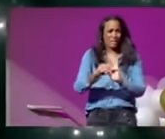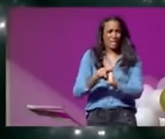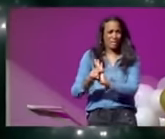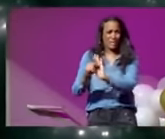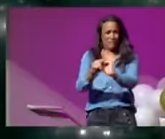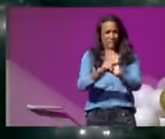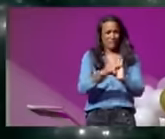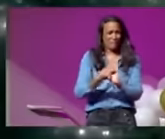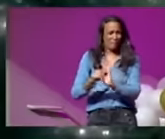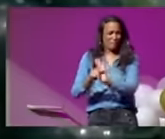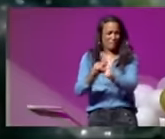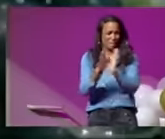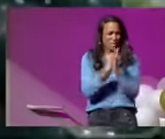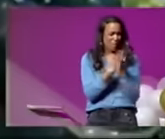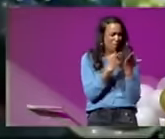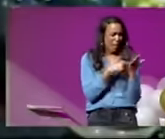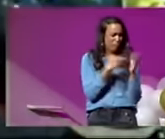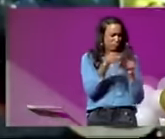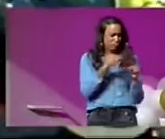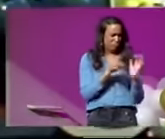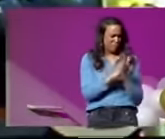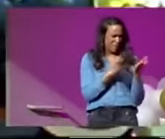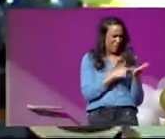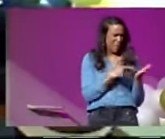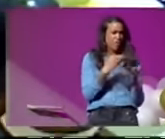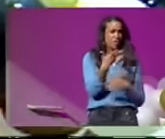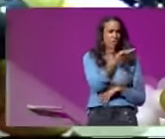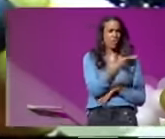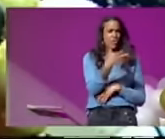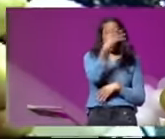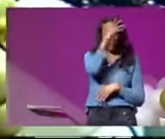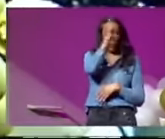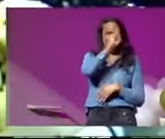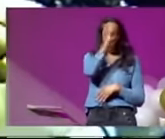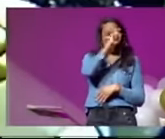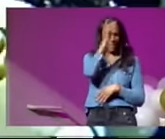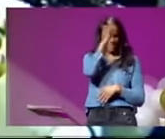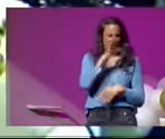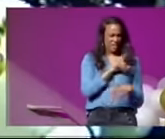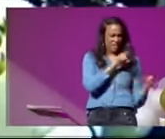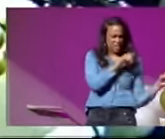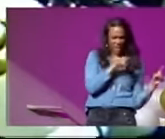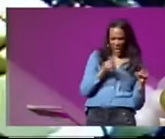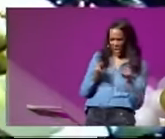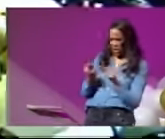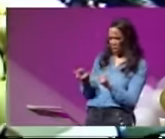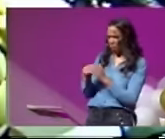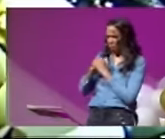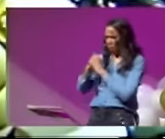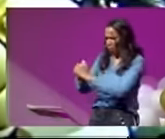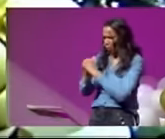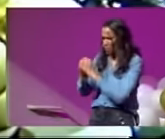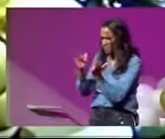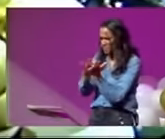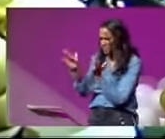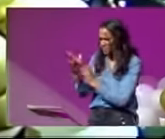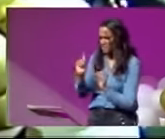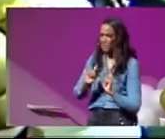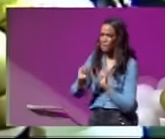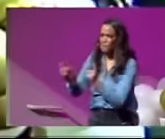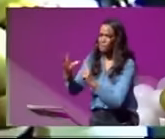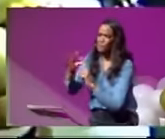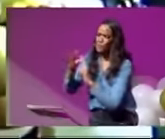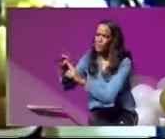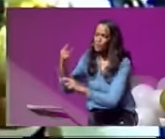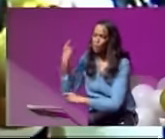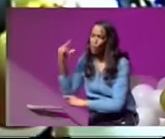the Bible lets us know the wise men go to worship Jesus. They present the Savior with gifts of